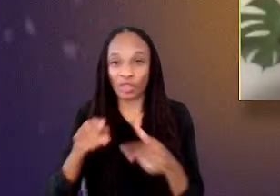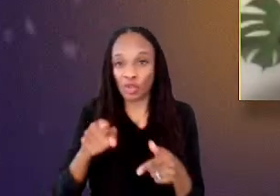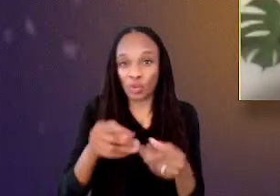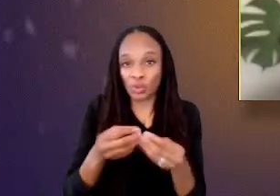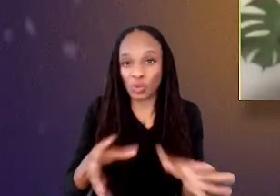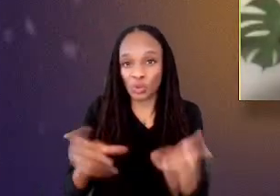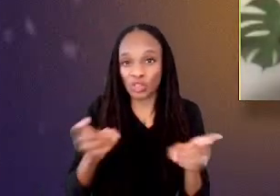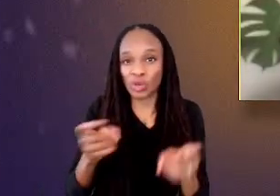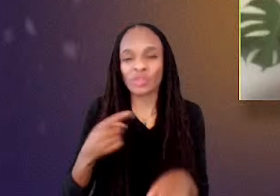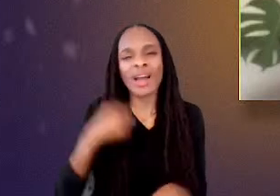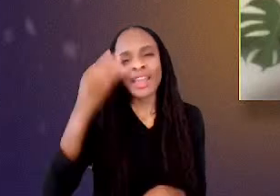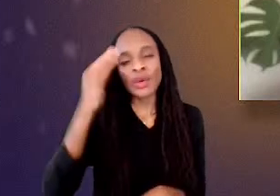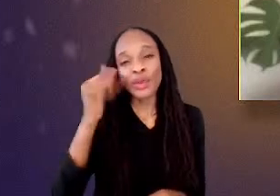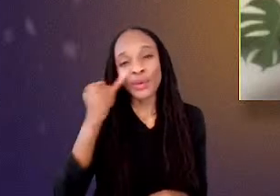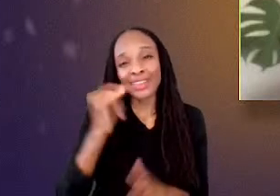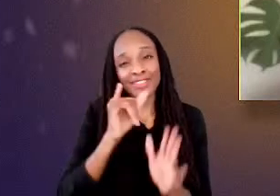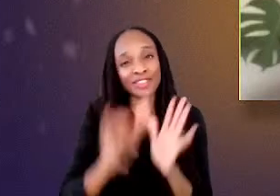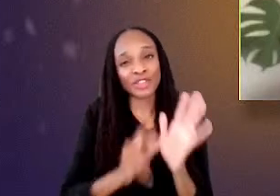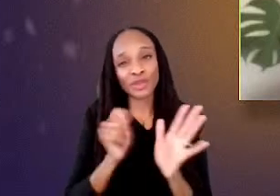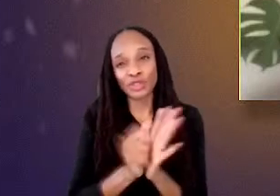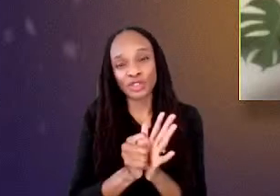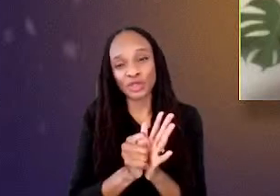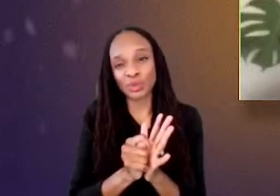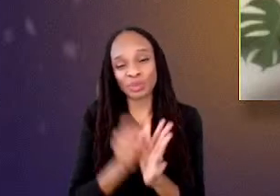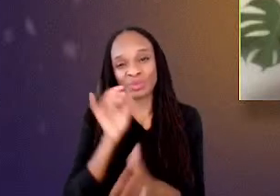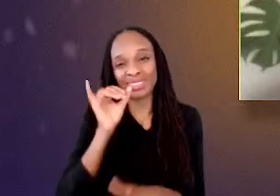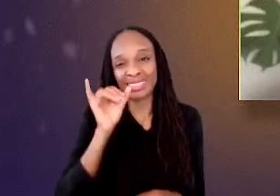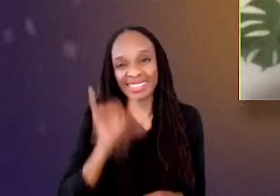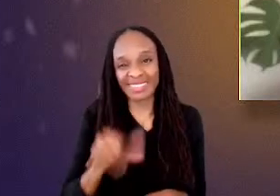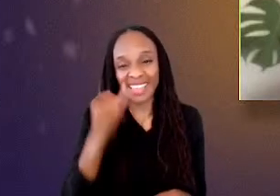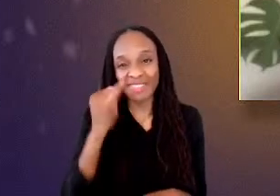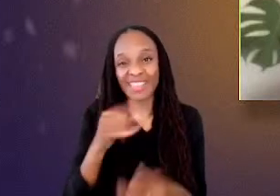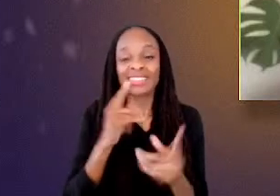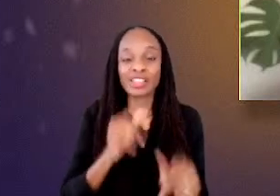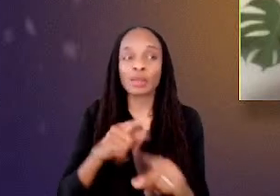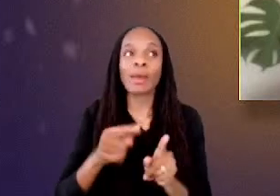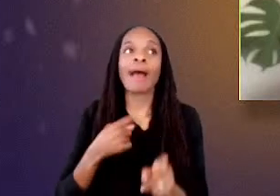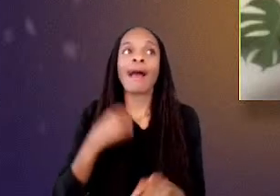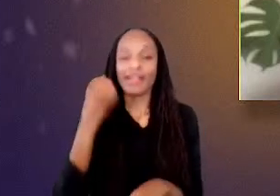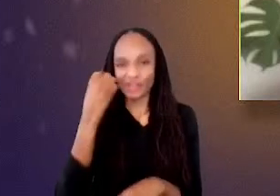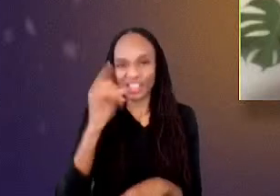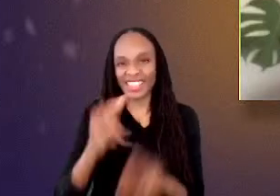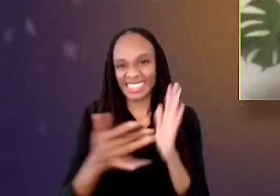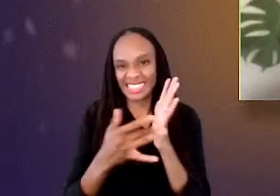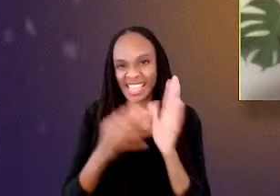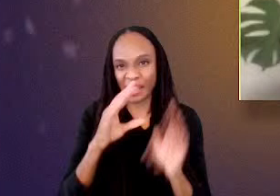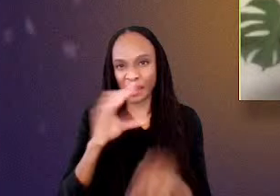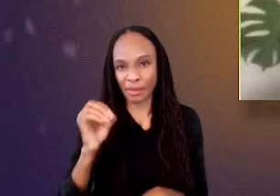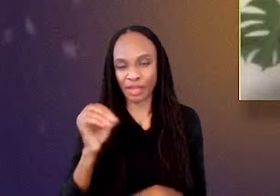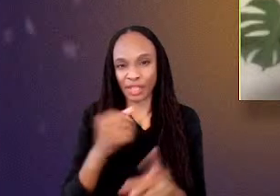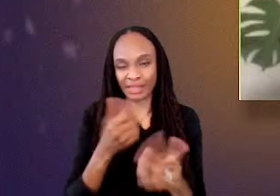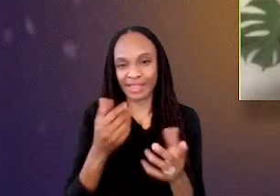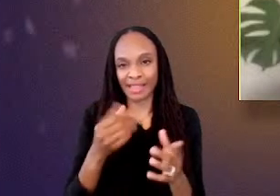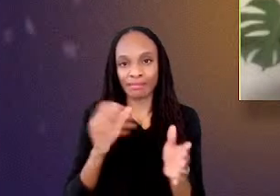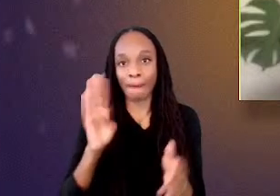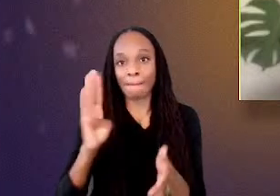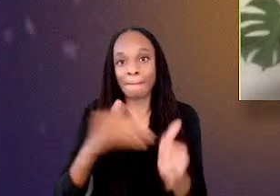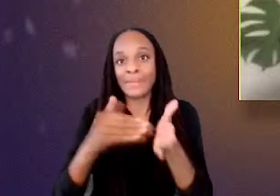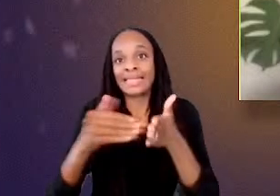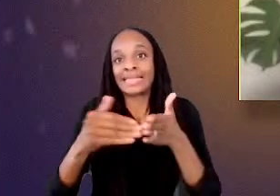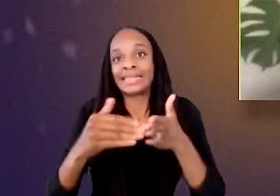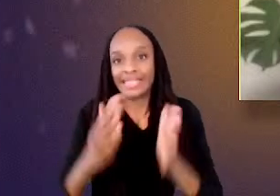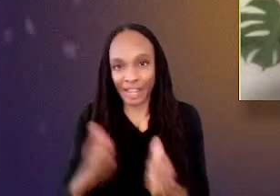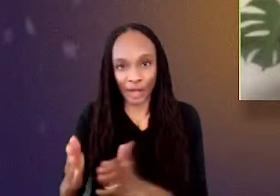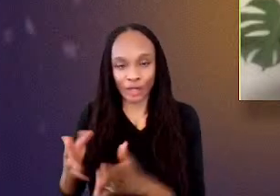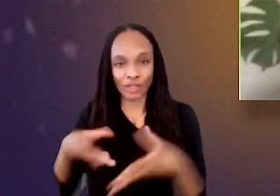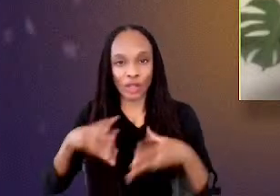if YouTube is the solution. I do recognize that it's also a tech company owned by billionaires, but I think it's an interesting idea to think